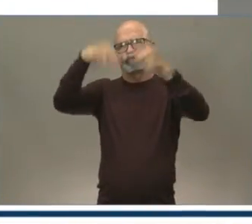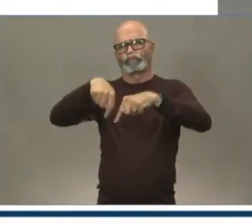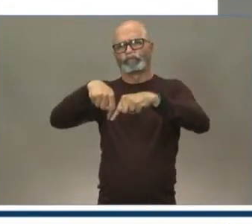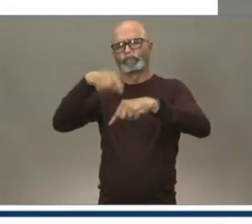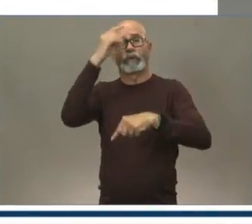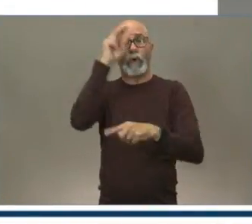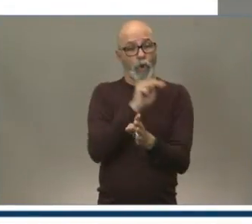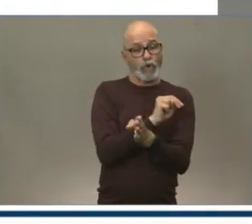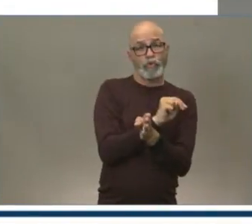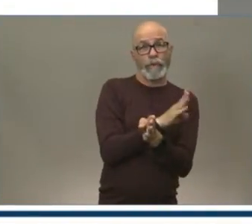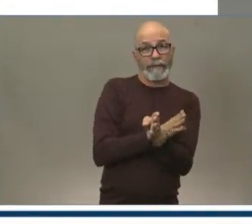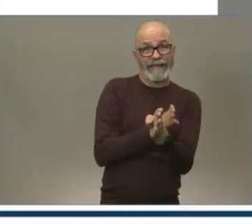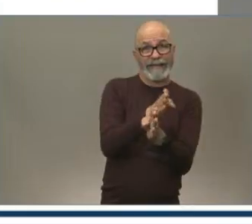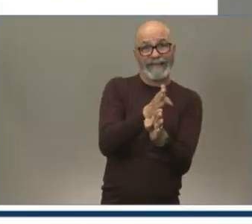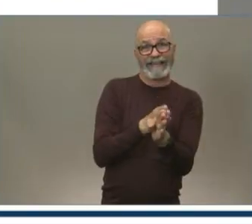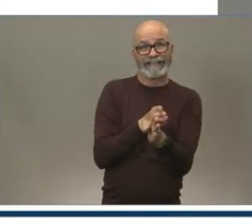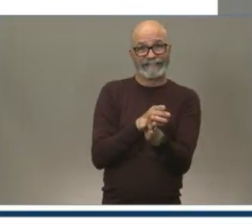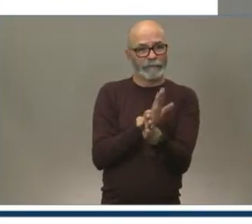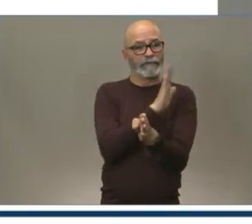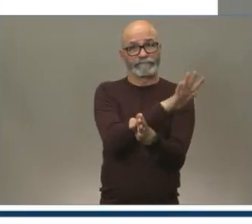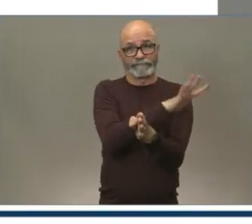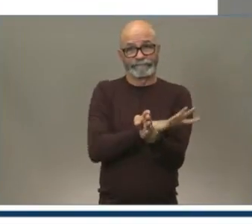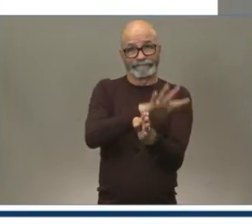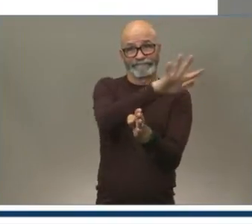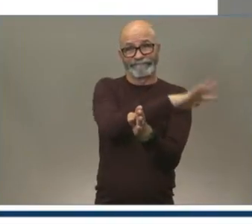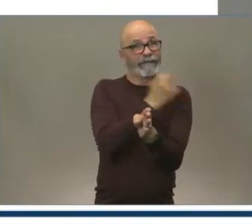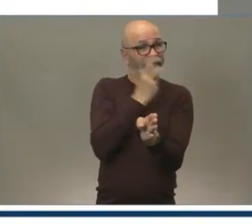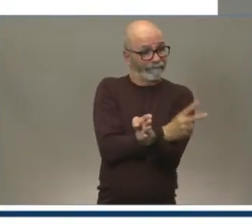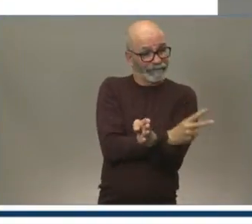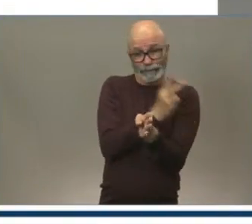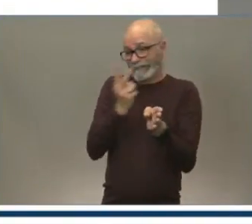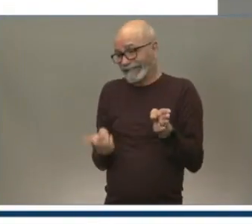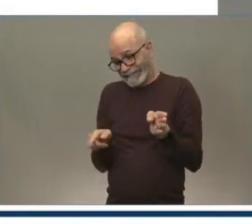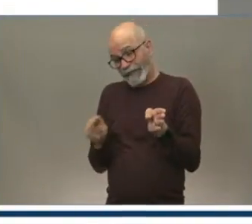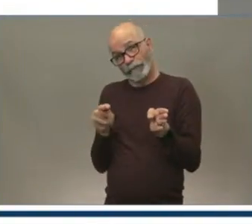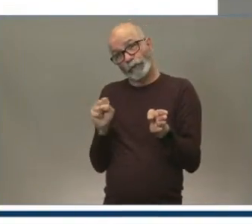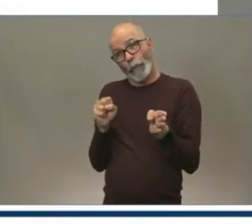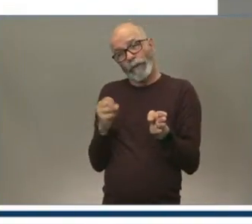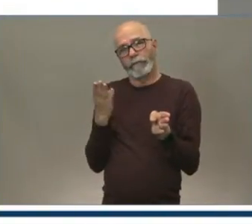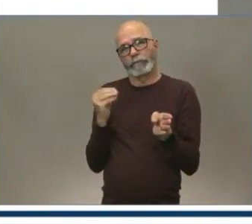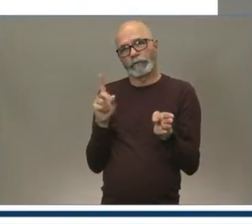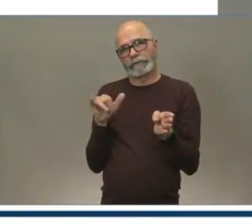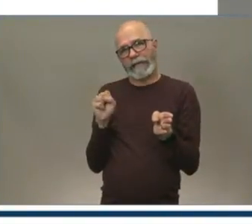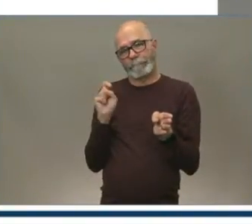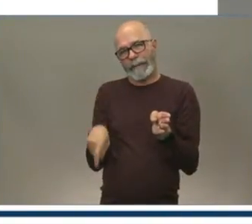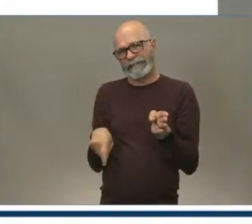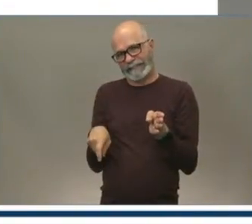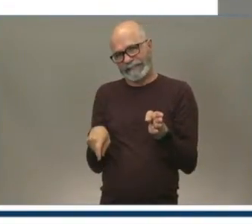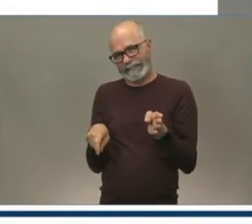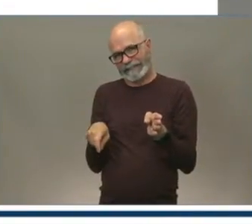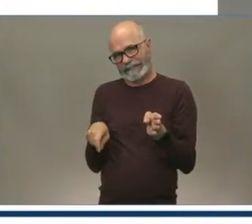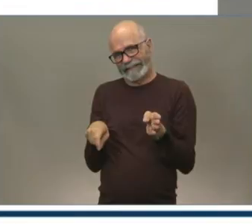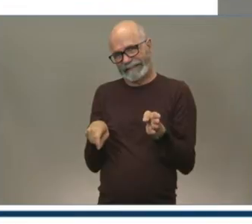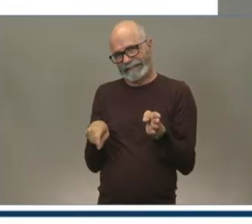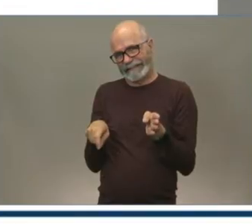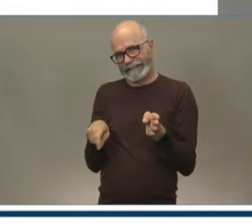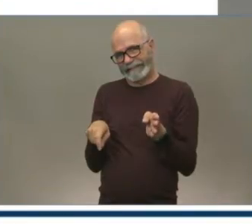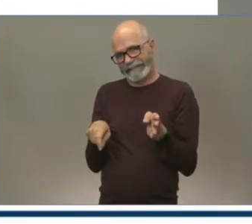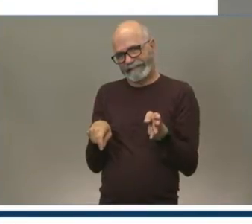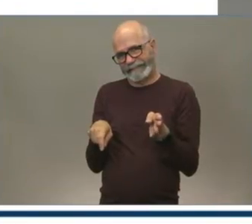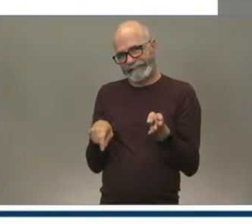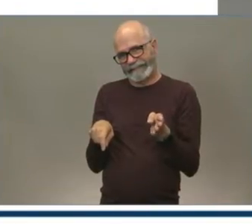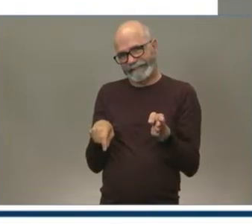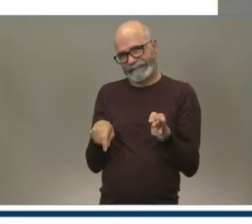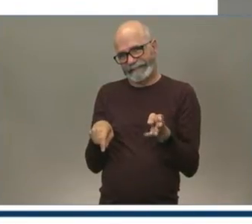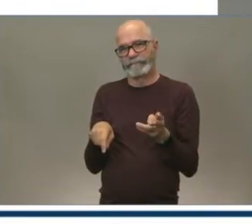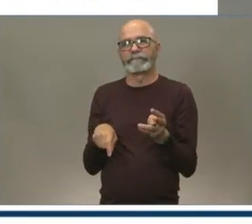not changed. There is a 14-day quarantine for people who enter from New Brunswick unless they fall under one of the circumstances